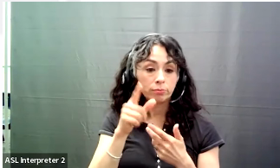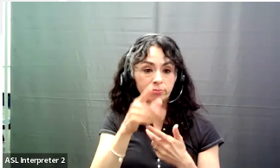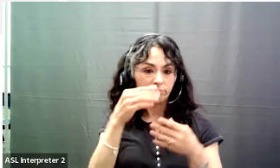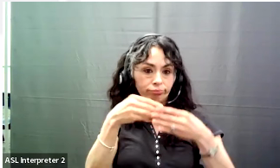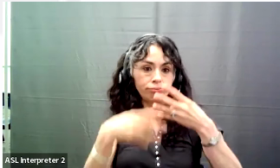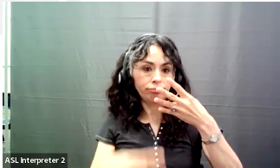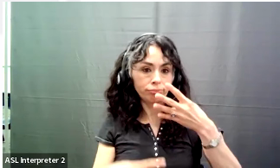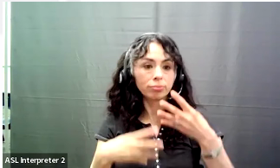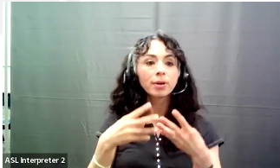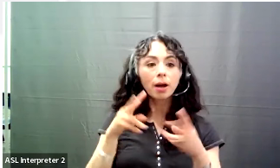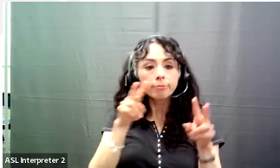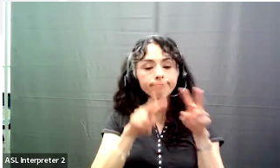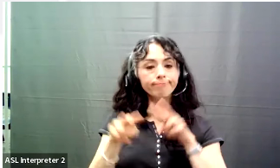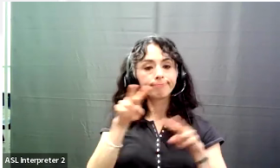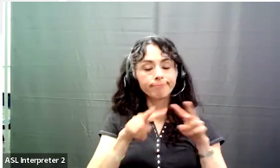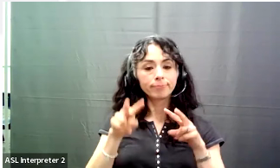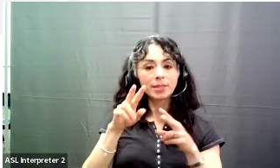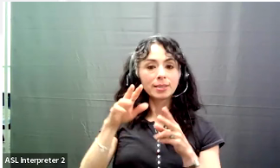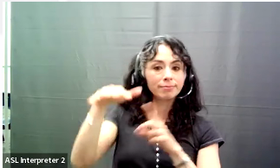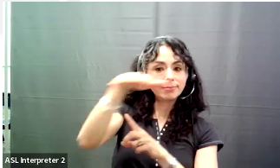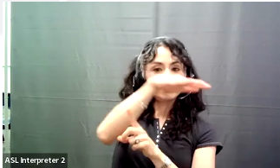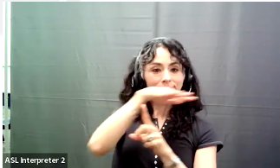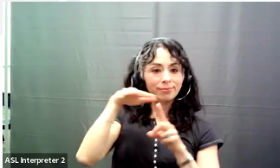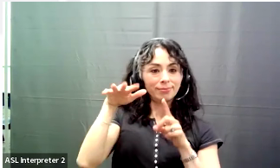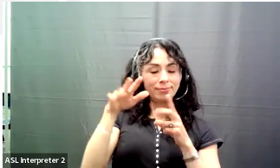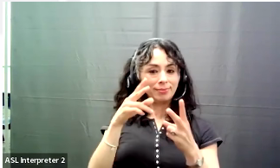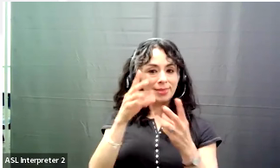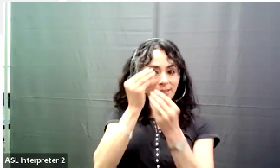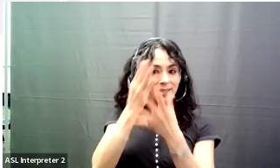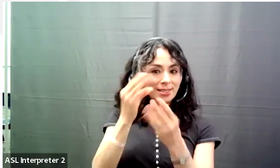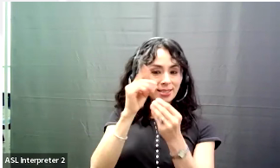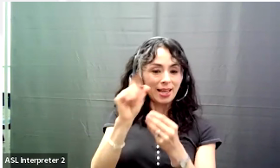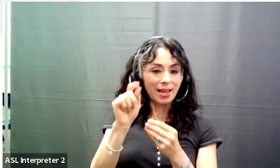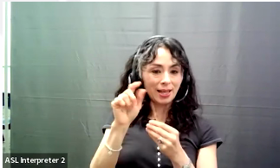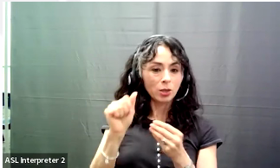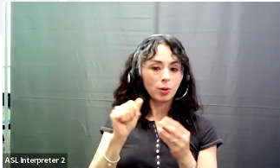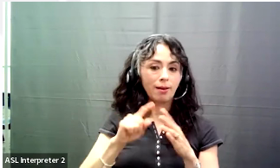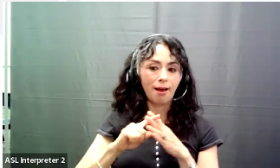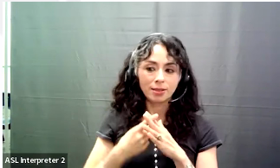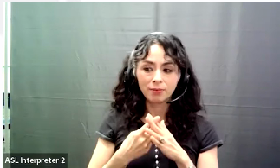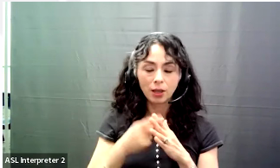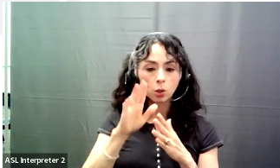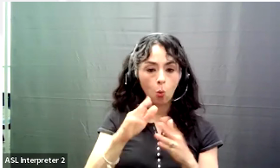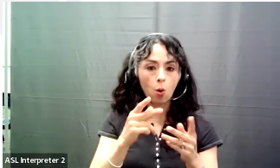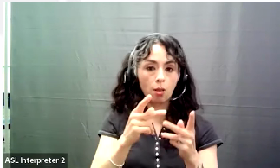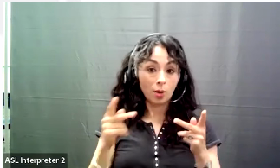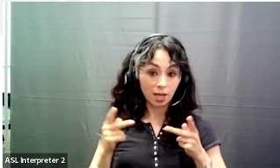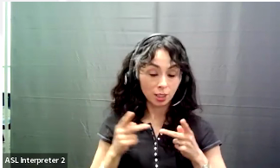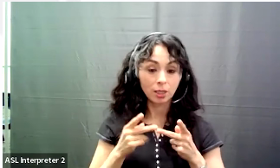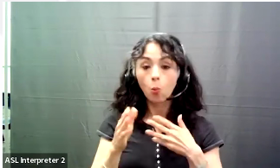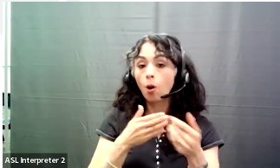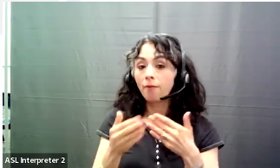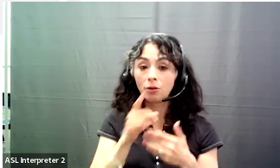and basically this tool allows the user to activate their location wherever they